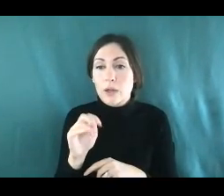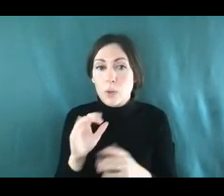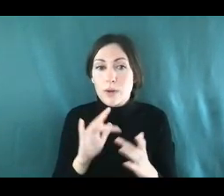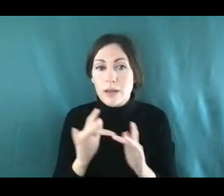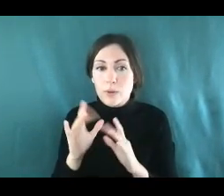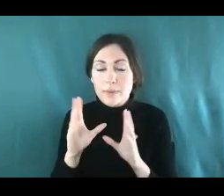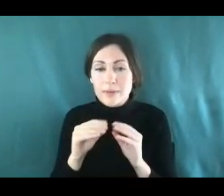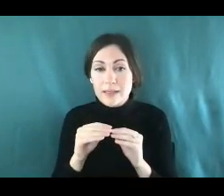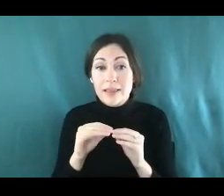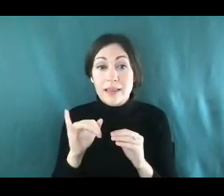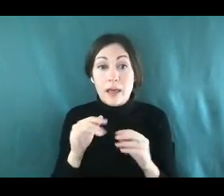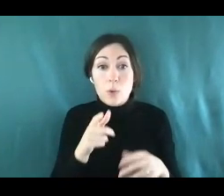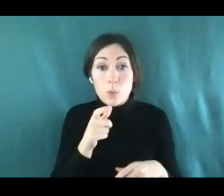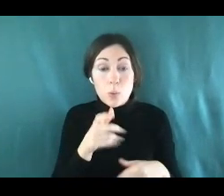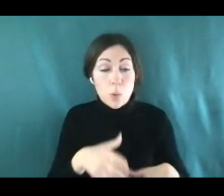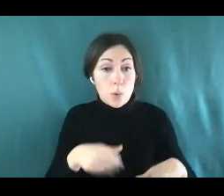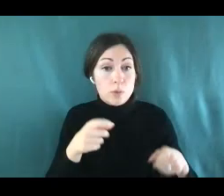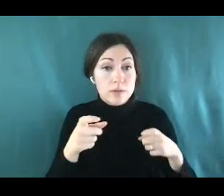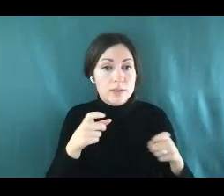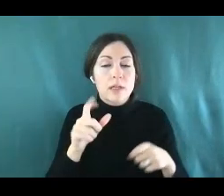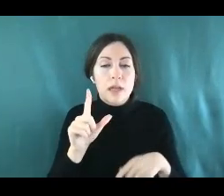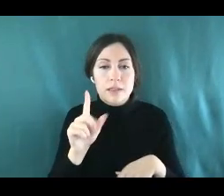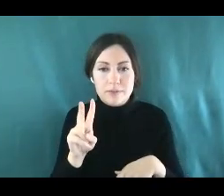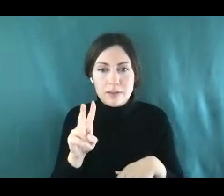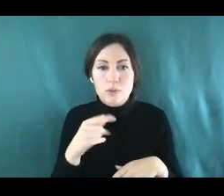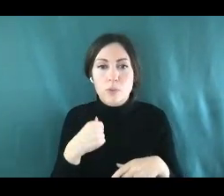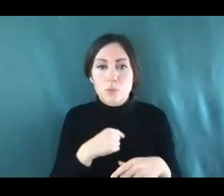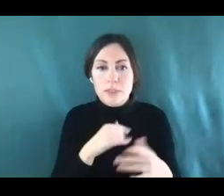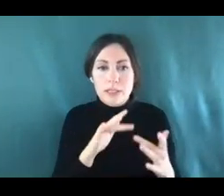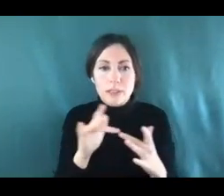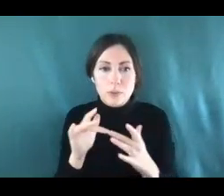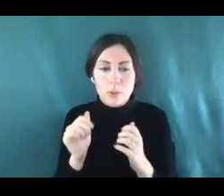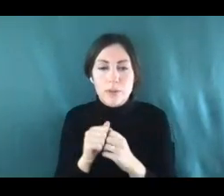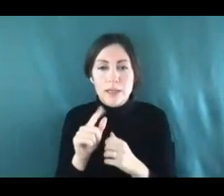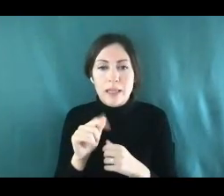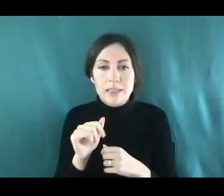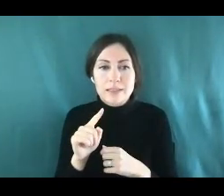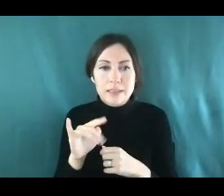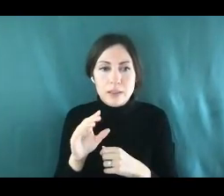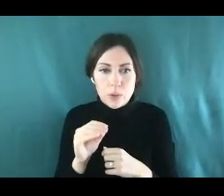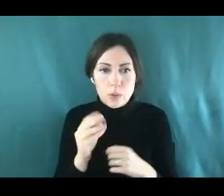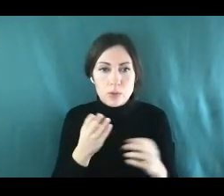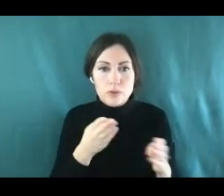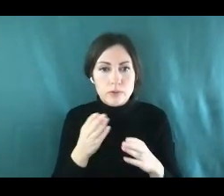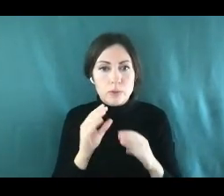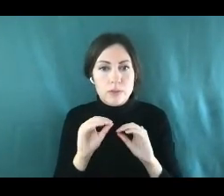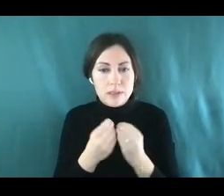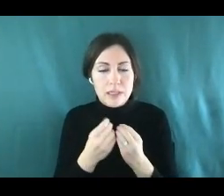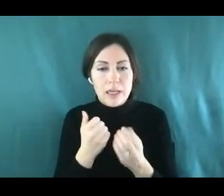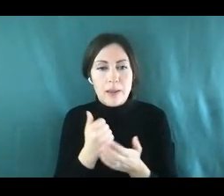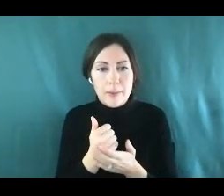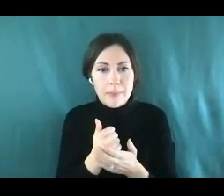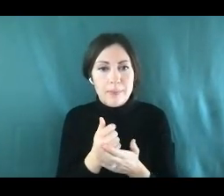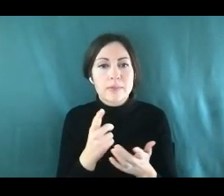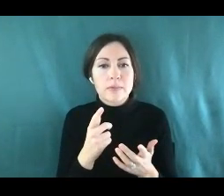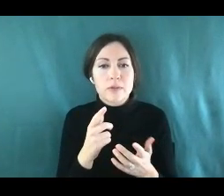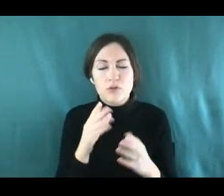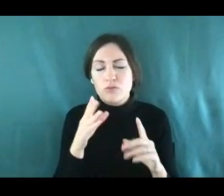Vegas, where we were able to connect with Latino serving organizations to align efforts on culturally responsive health